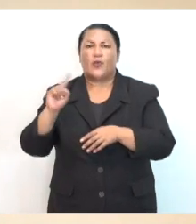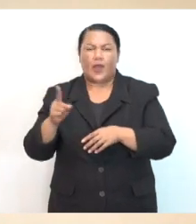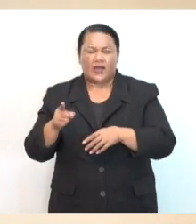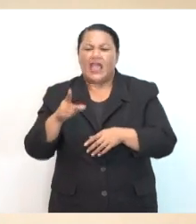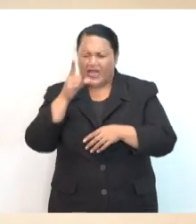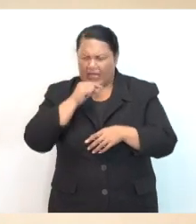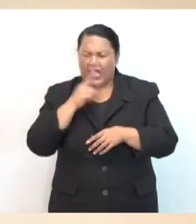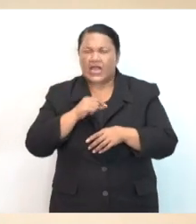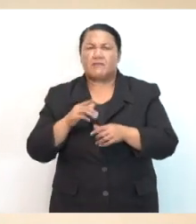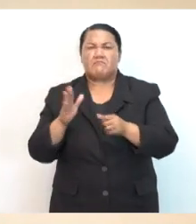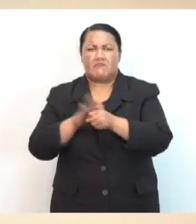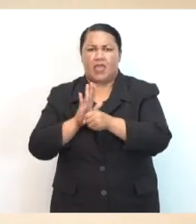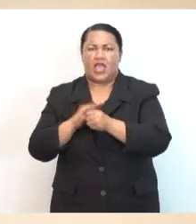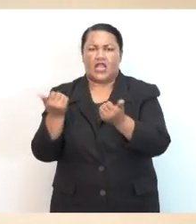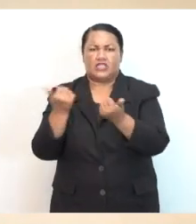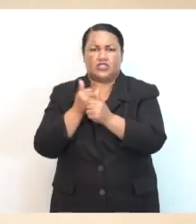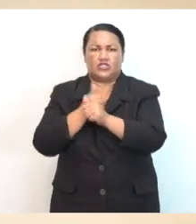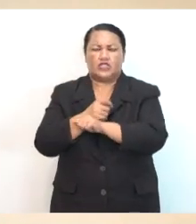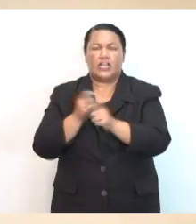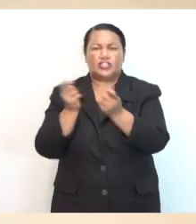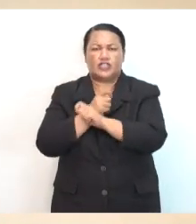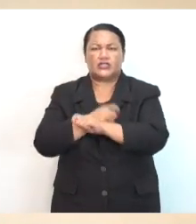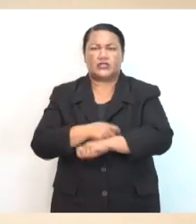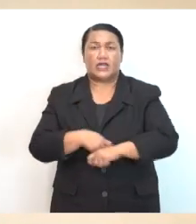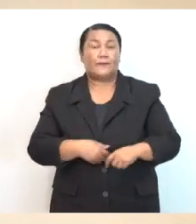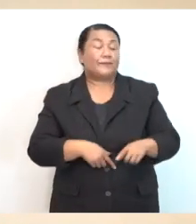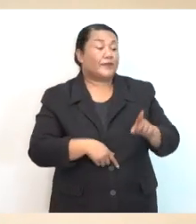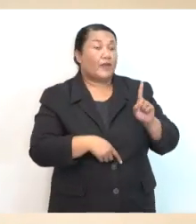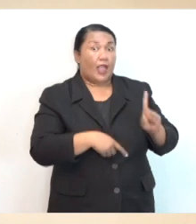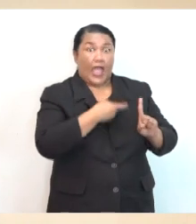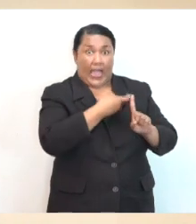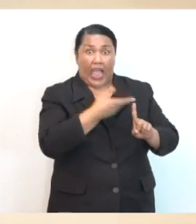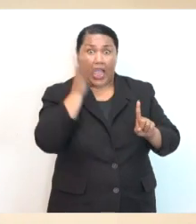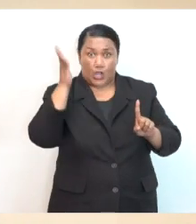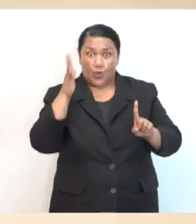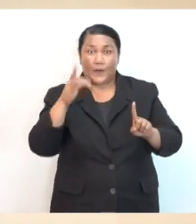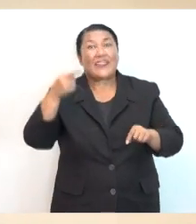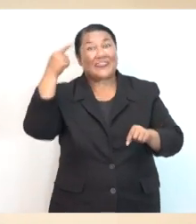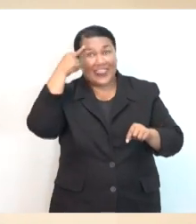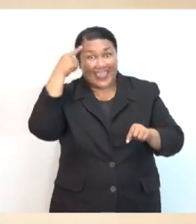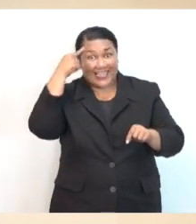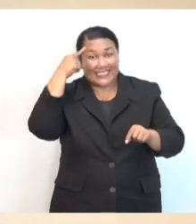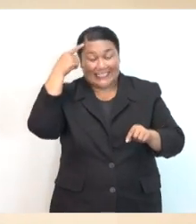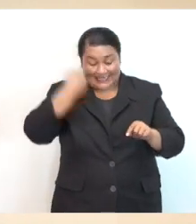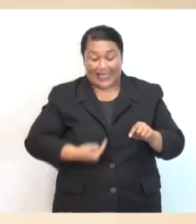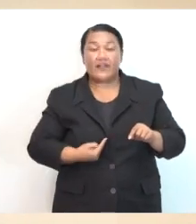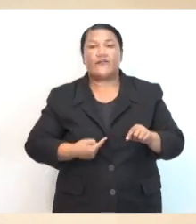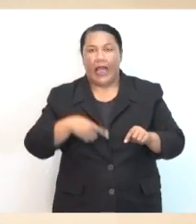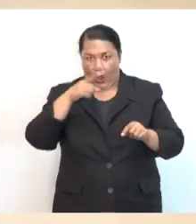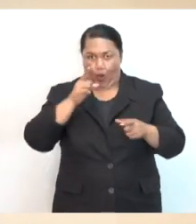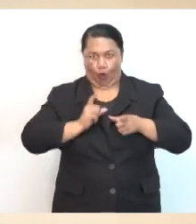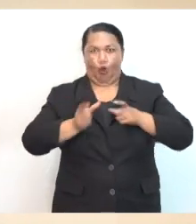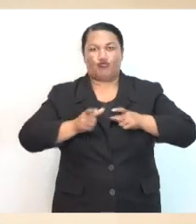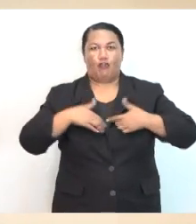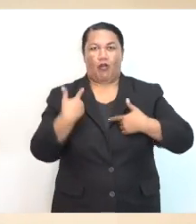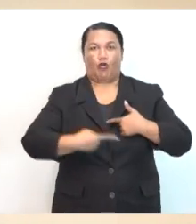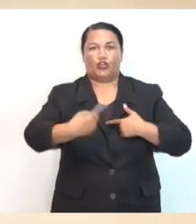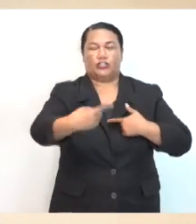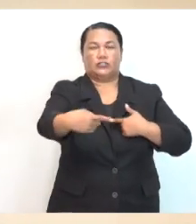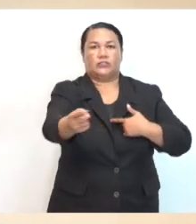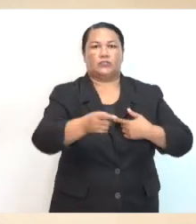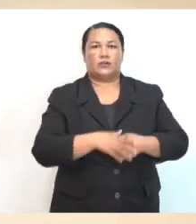changes. Mr. Qayyum still thinks he's in control. His allegation that the PM's view or intention is